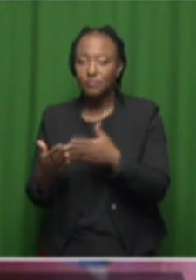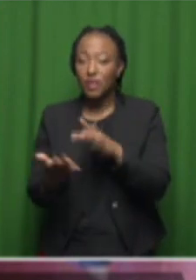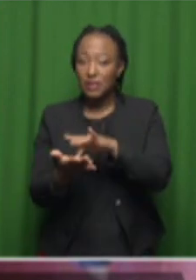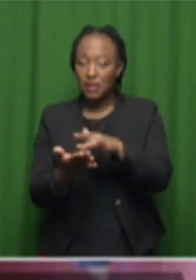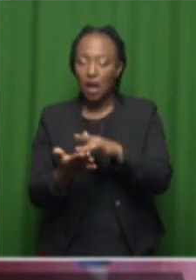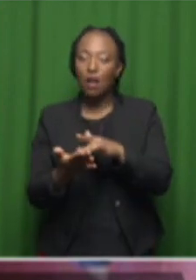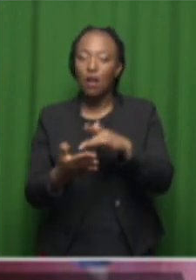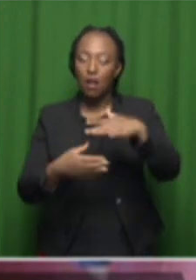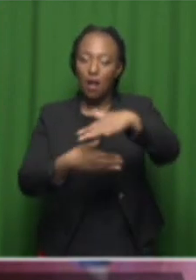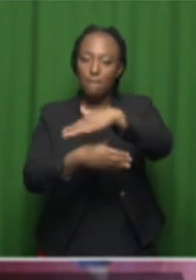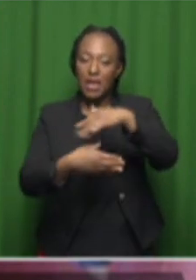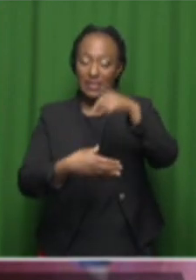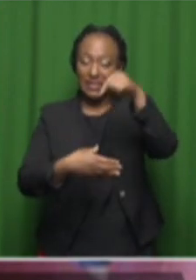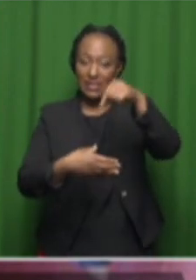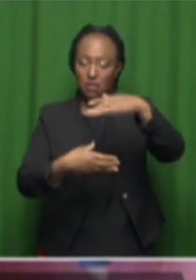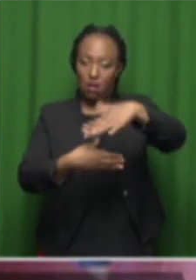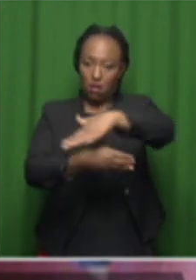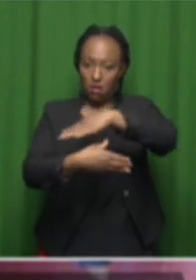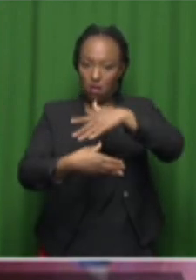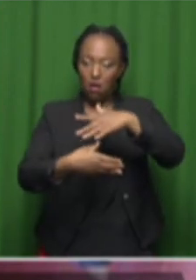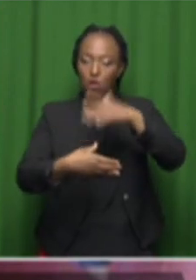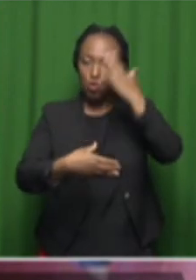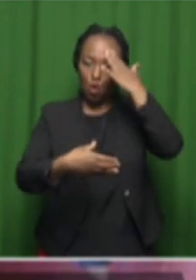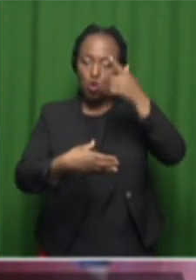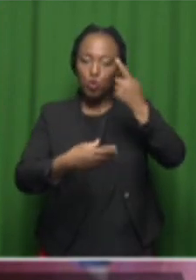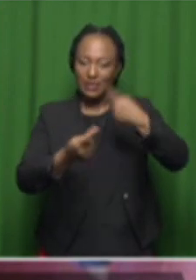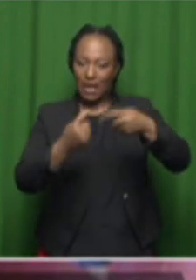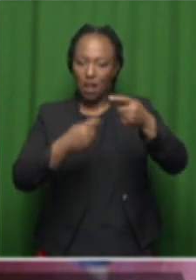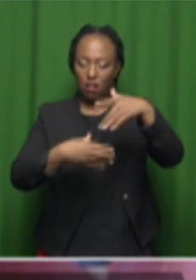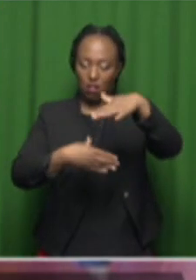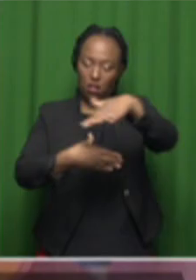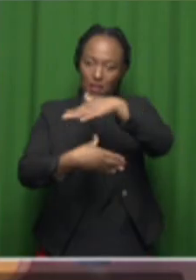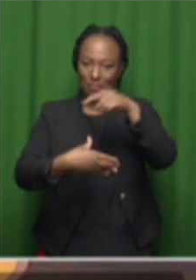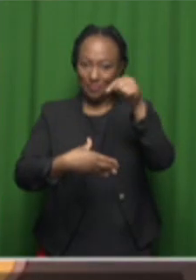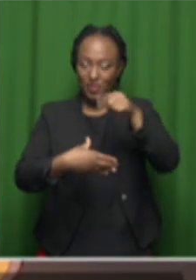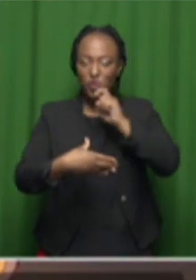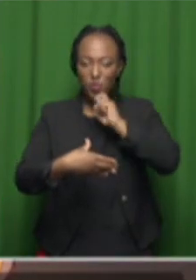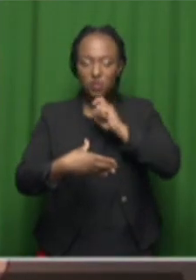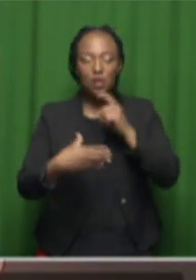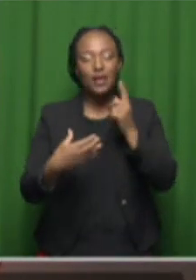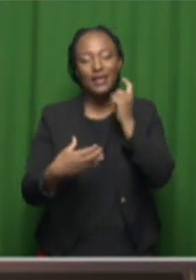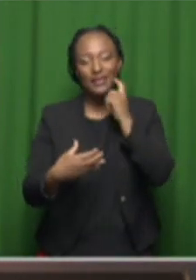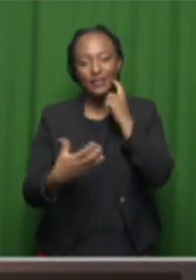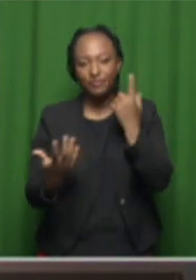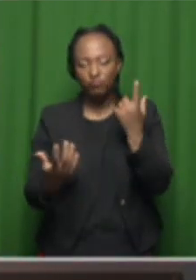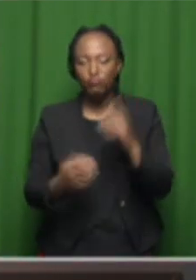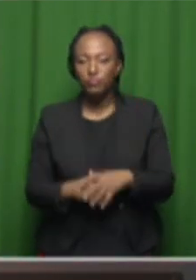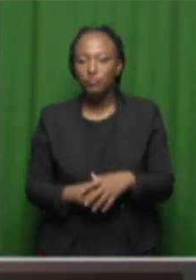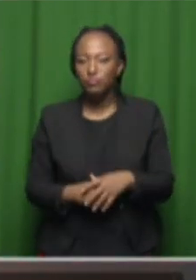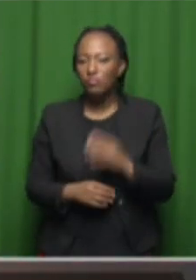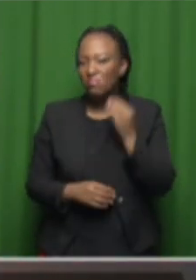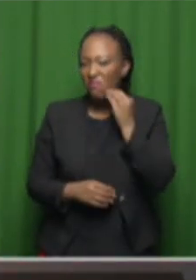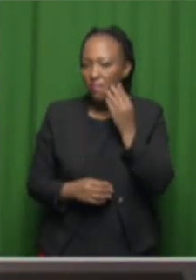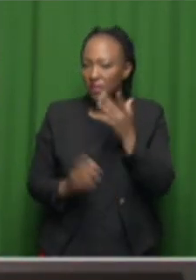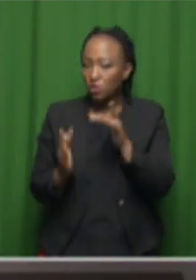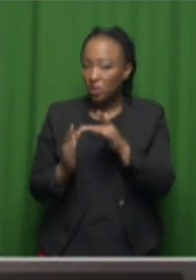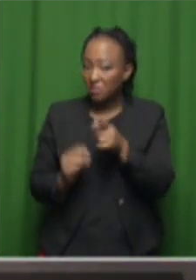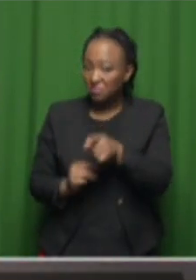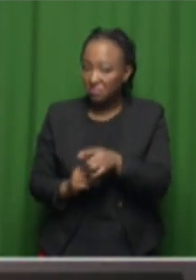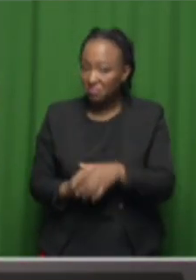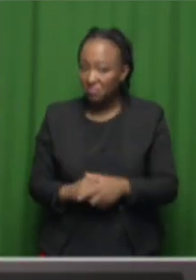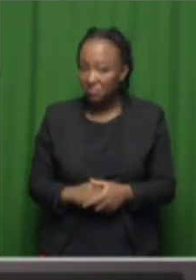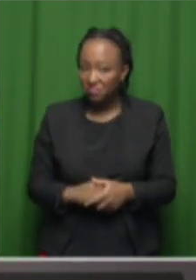that becomes a lot easier. If we're looking at contacting you and just getting all that information, well, what goes into that ahead of the event? We'd like you to